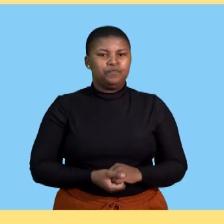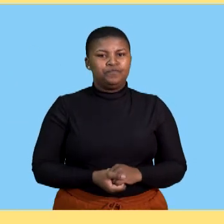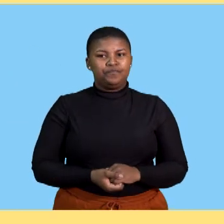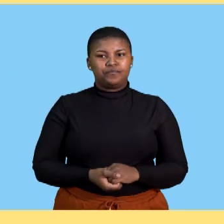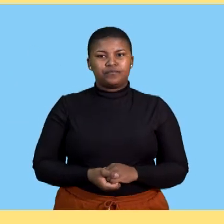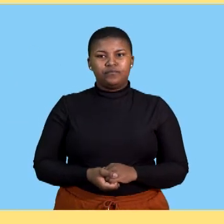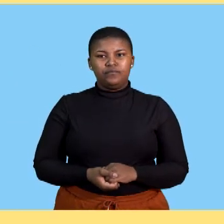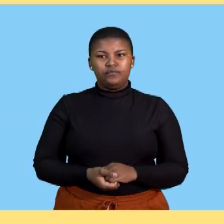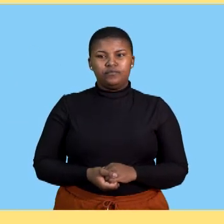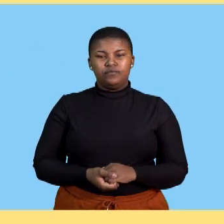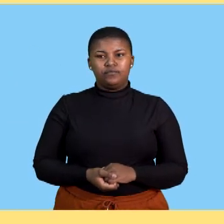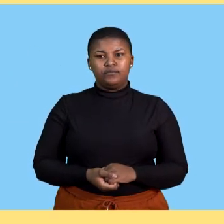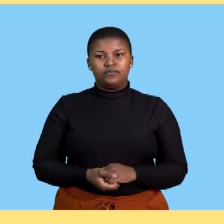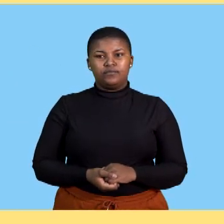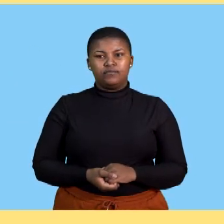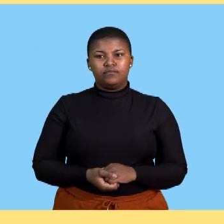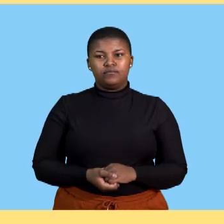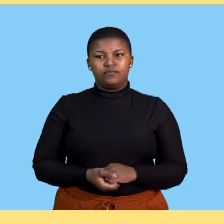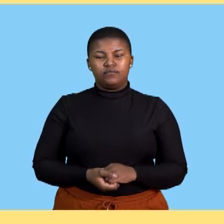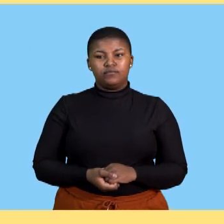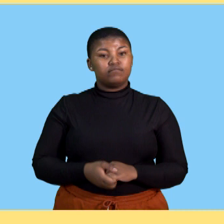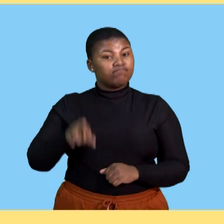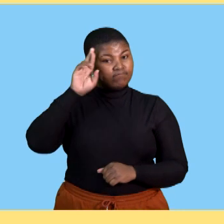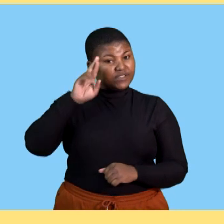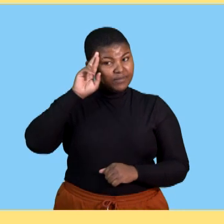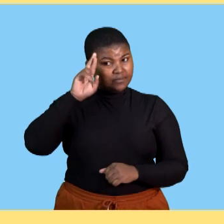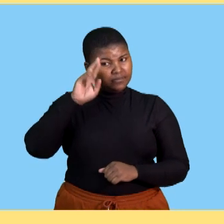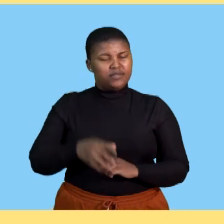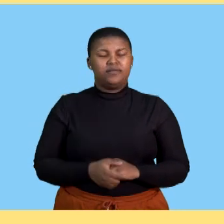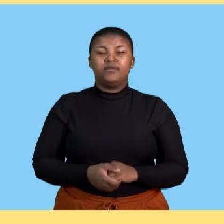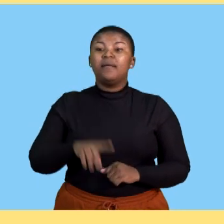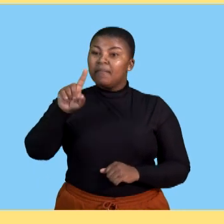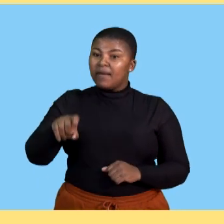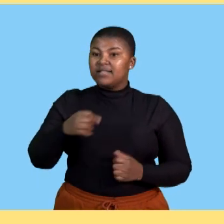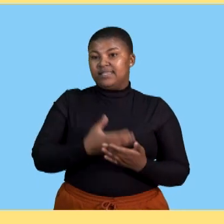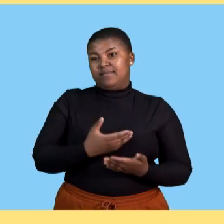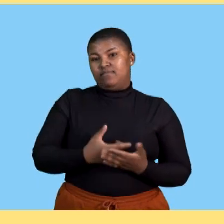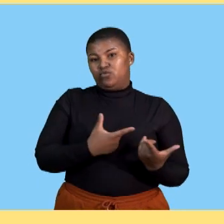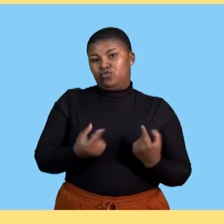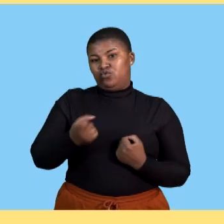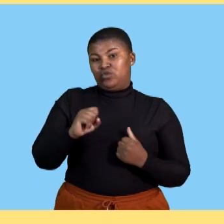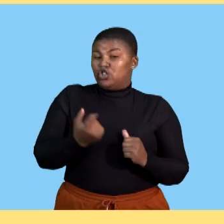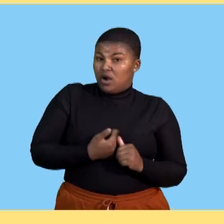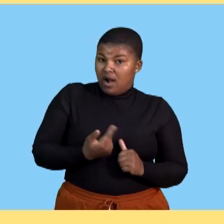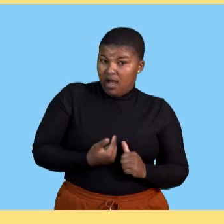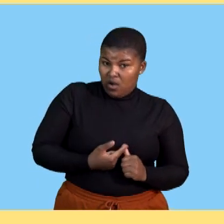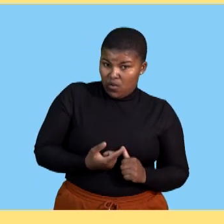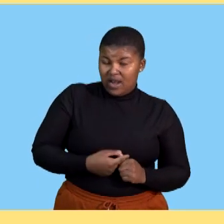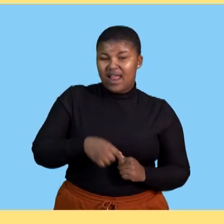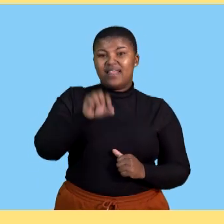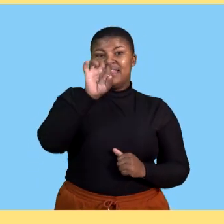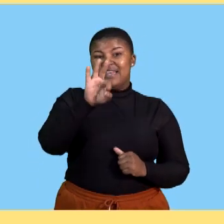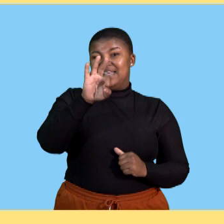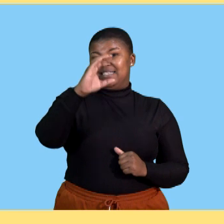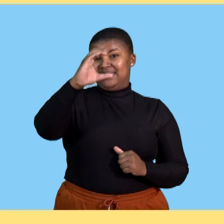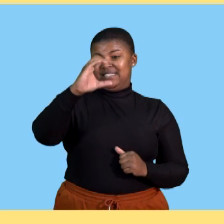44.3%. So we have calculated, all right? So remember, you must be able, number one, to